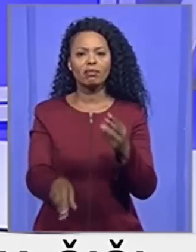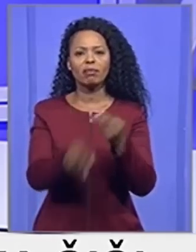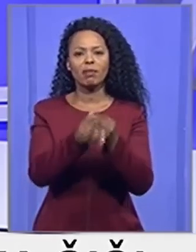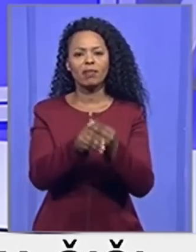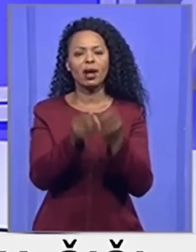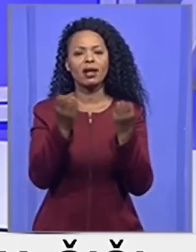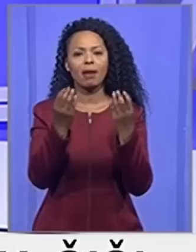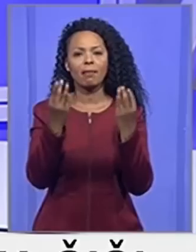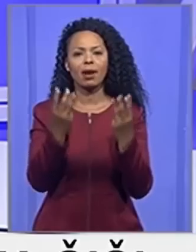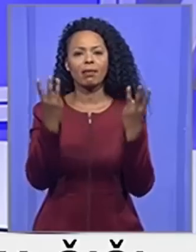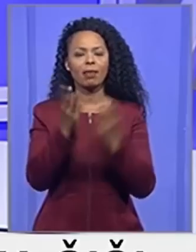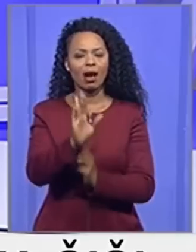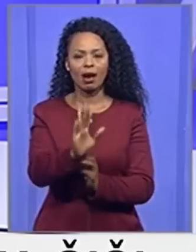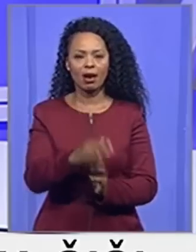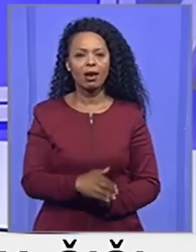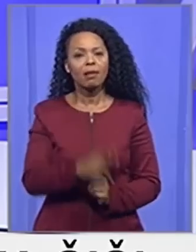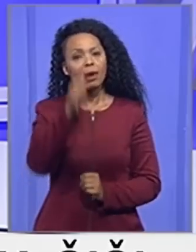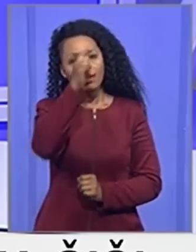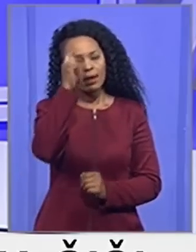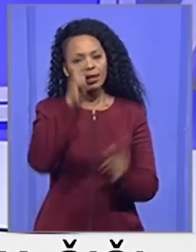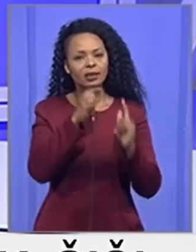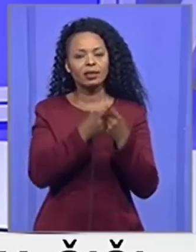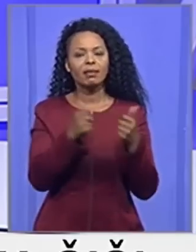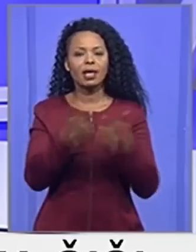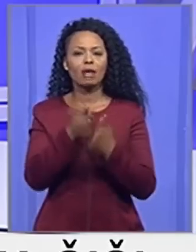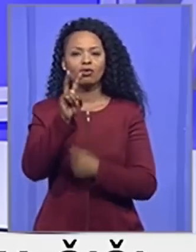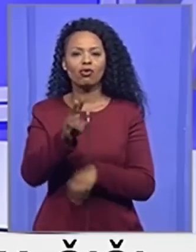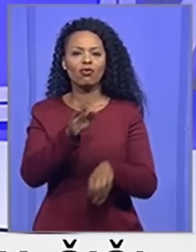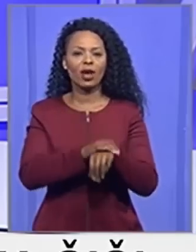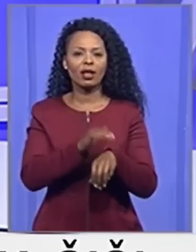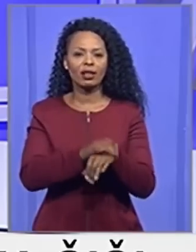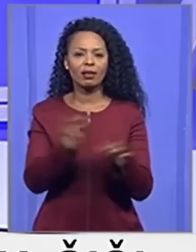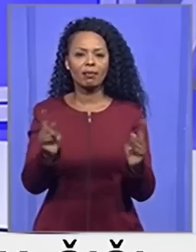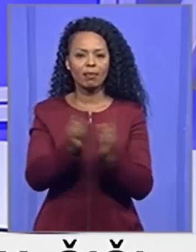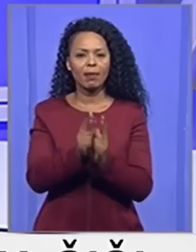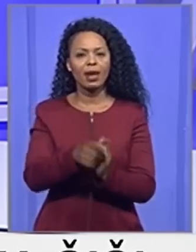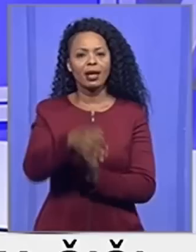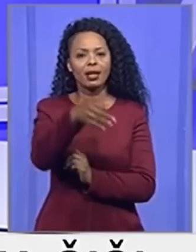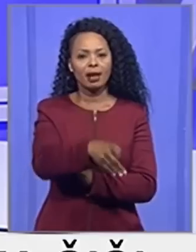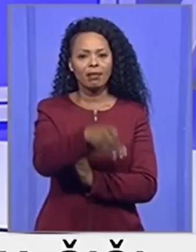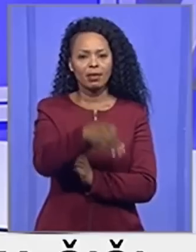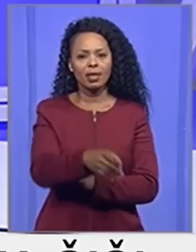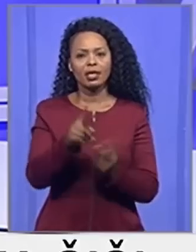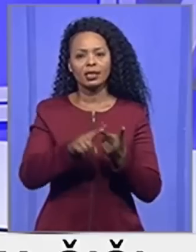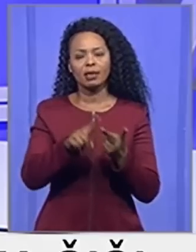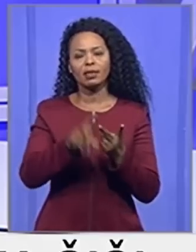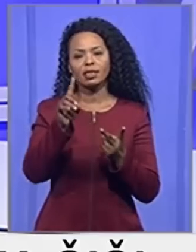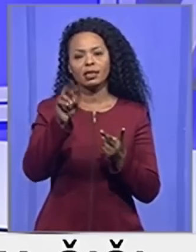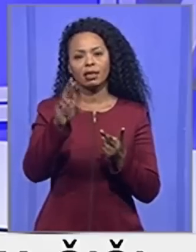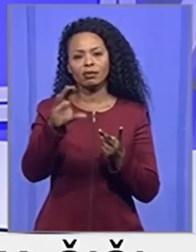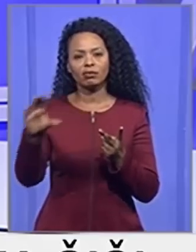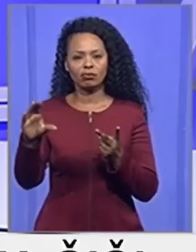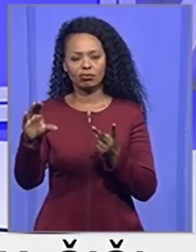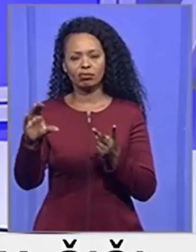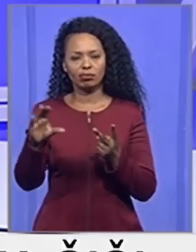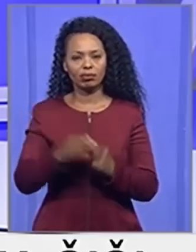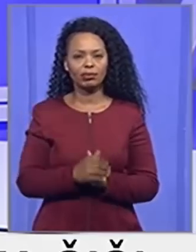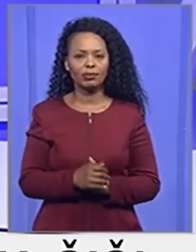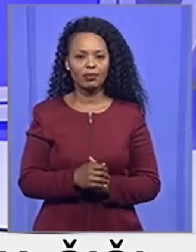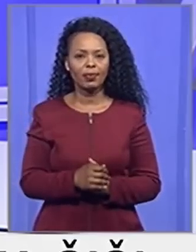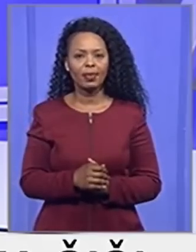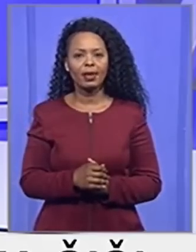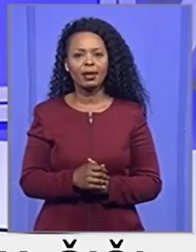palo. Bafana e tla bapala dipapading tše 2 tša segwera tša boditšhabatšhaba kgahlanong le Namibia le Democratic Republic